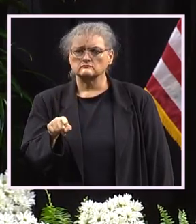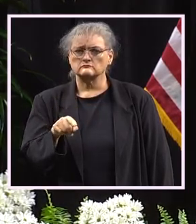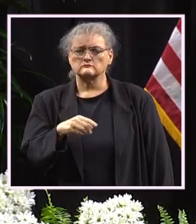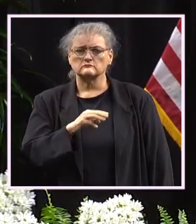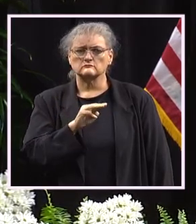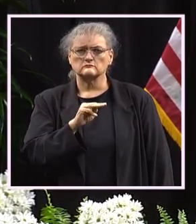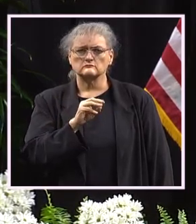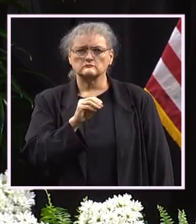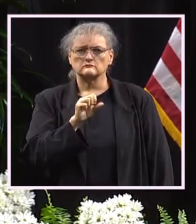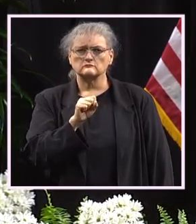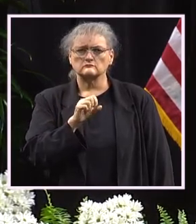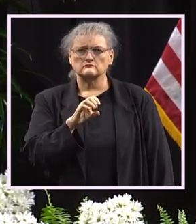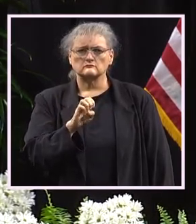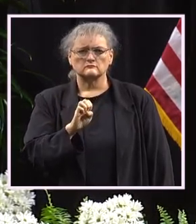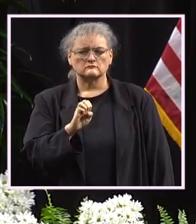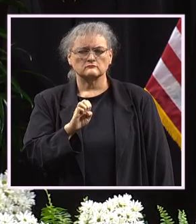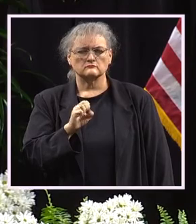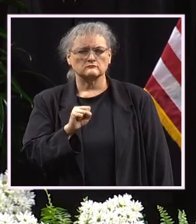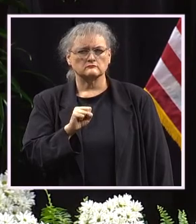Moses M. Kapuku.